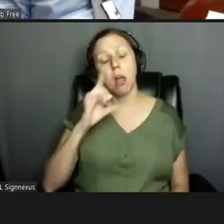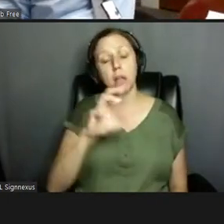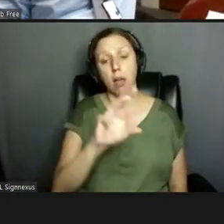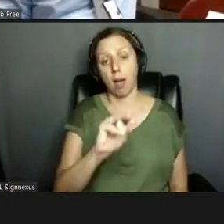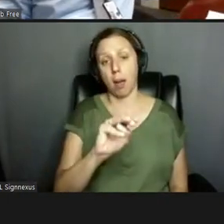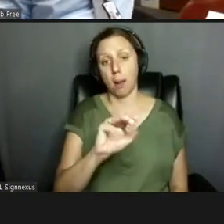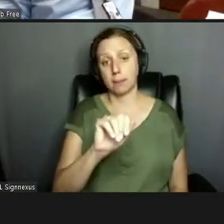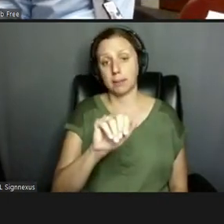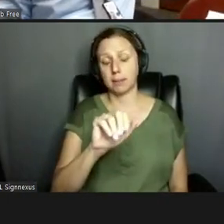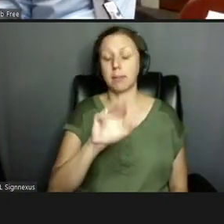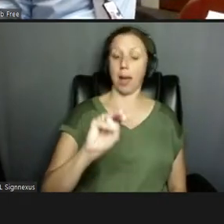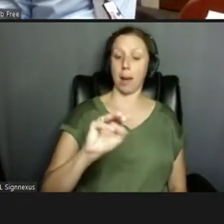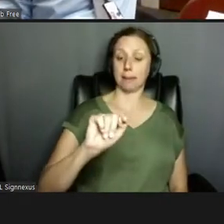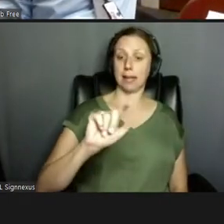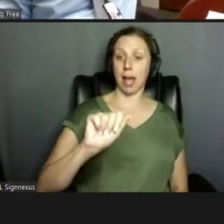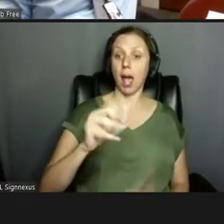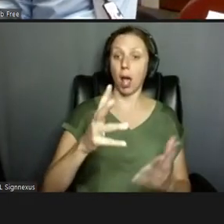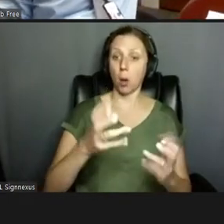trying to offer these,